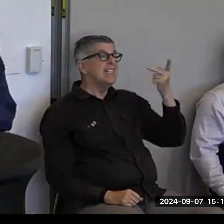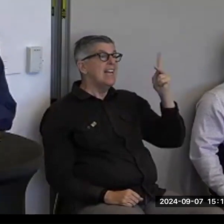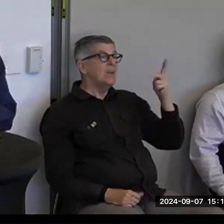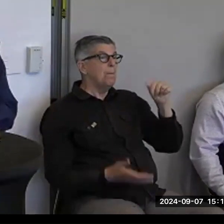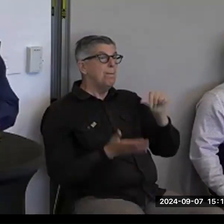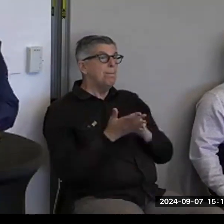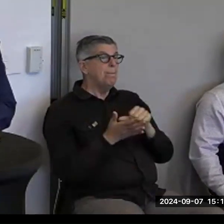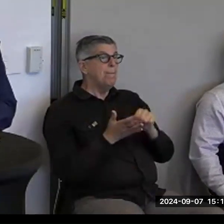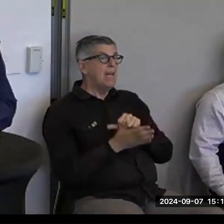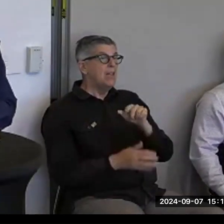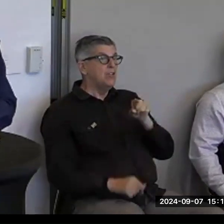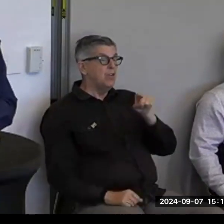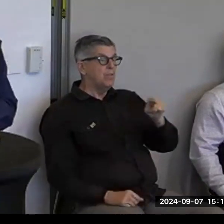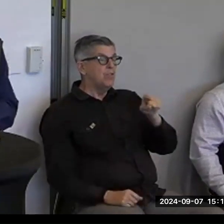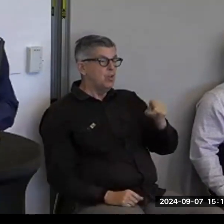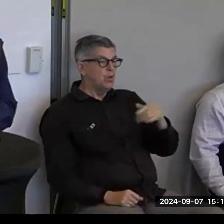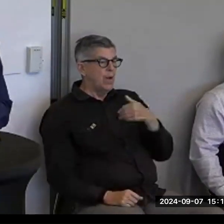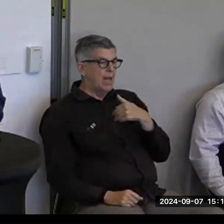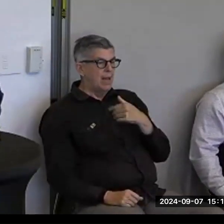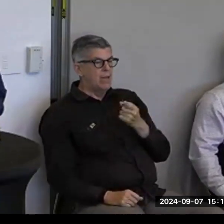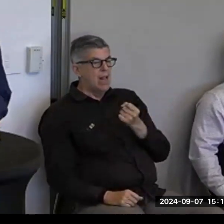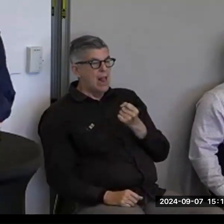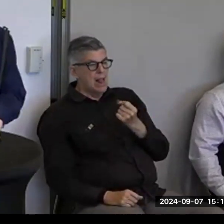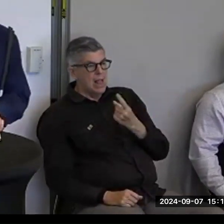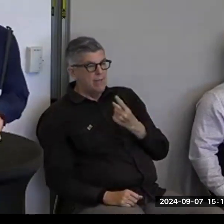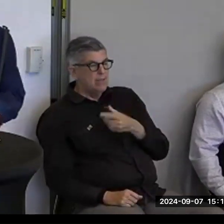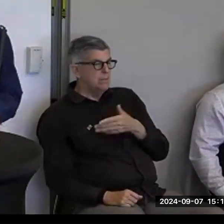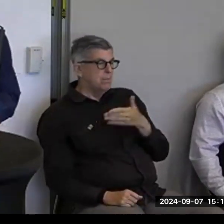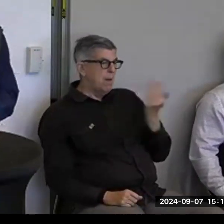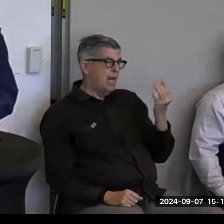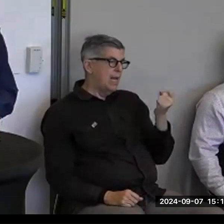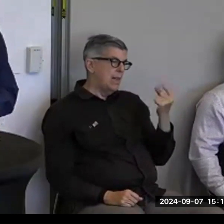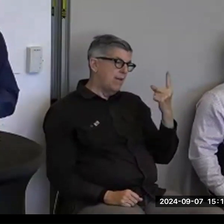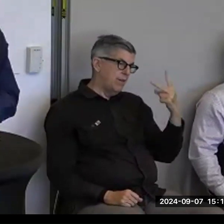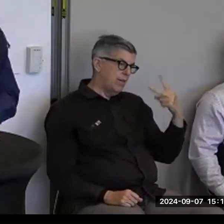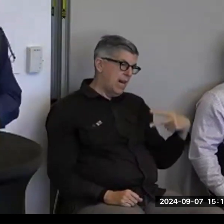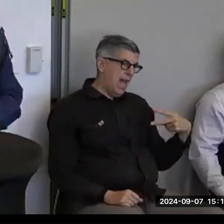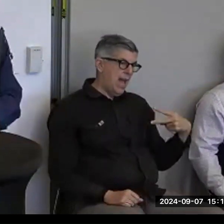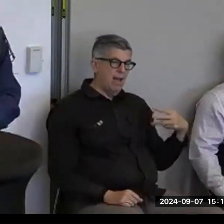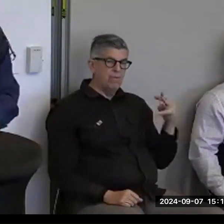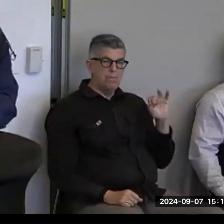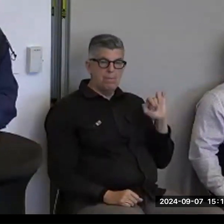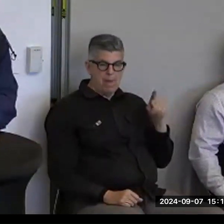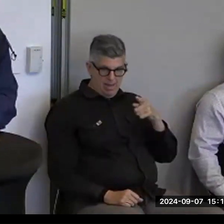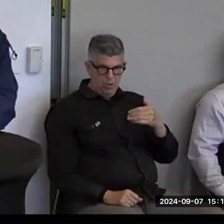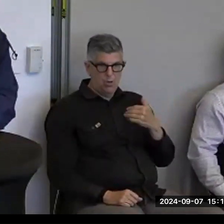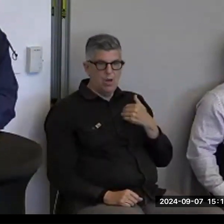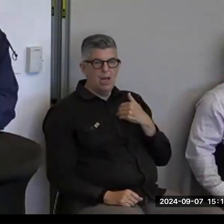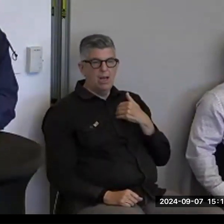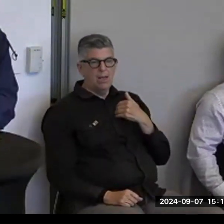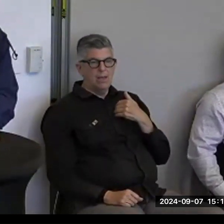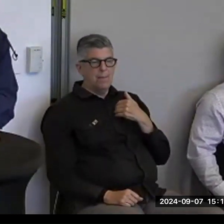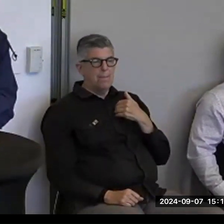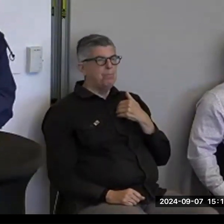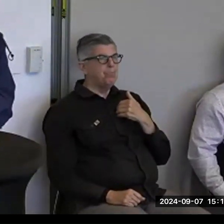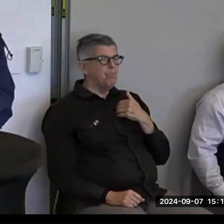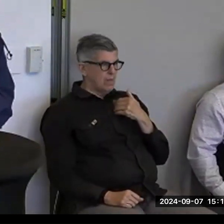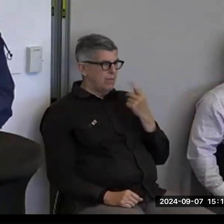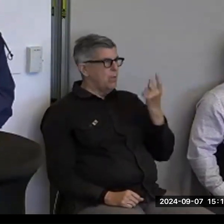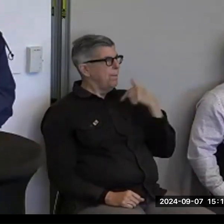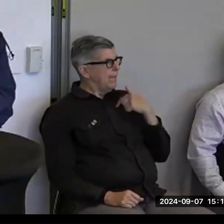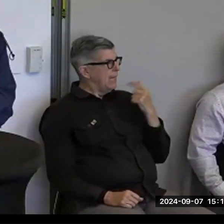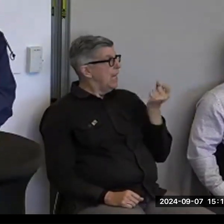the 11 by 11.5 map handout here. So to me, understanding a